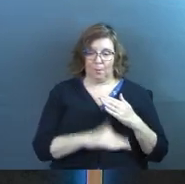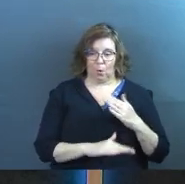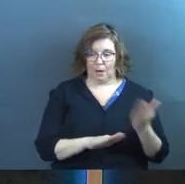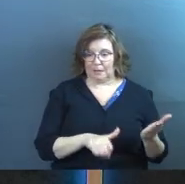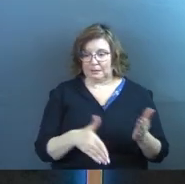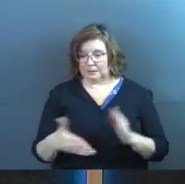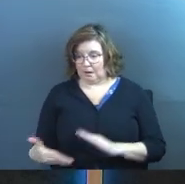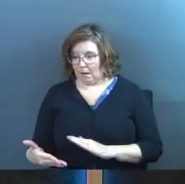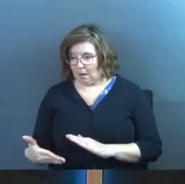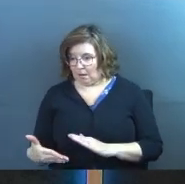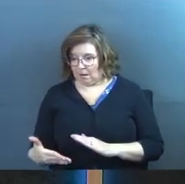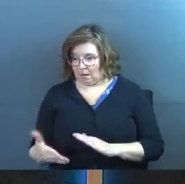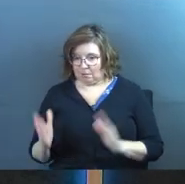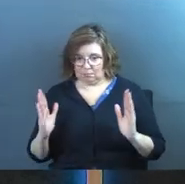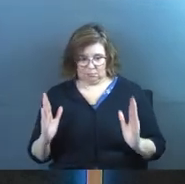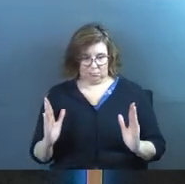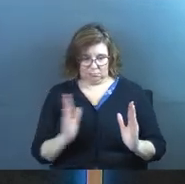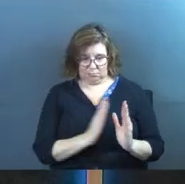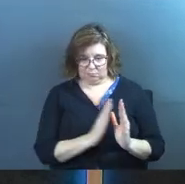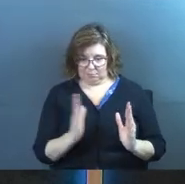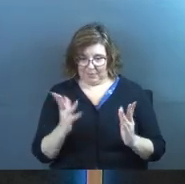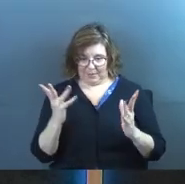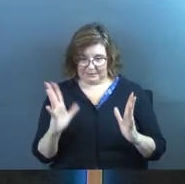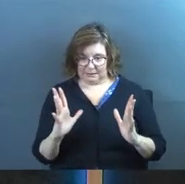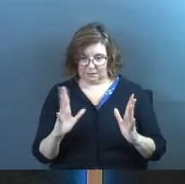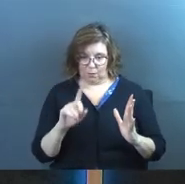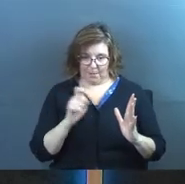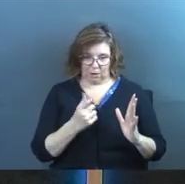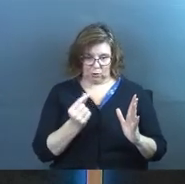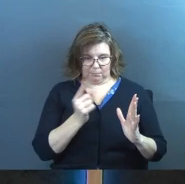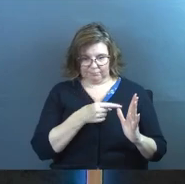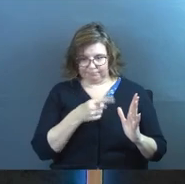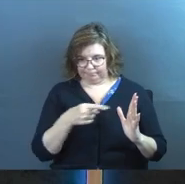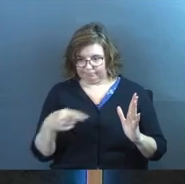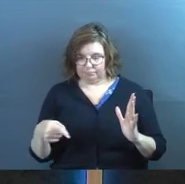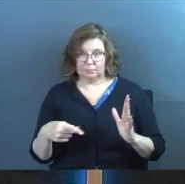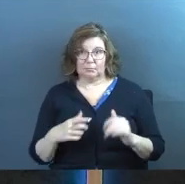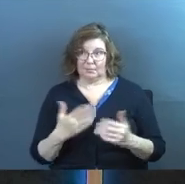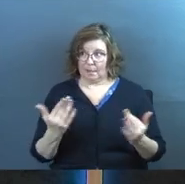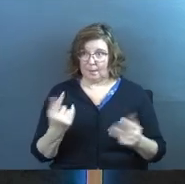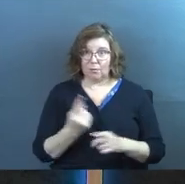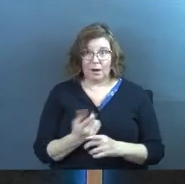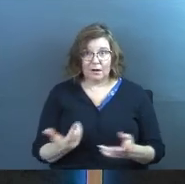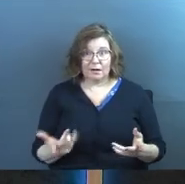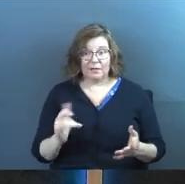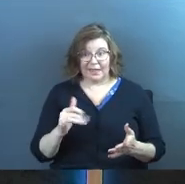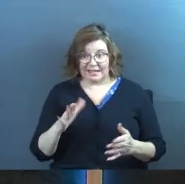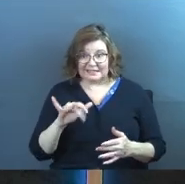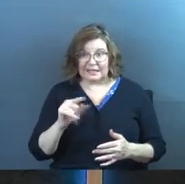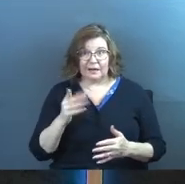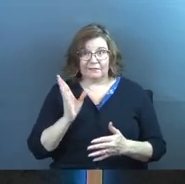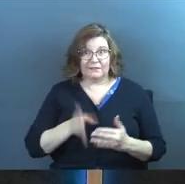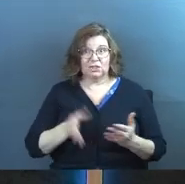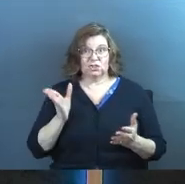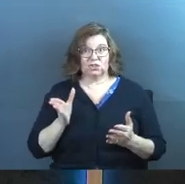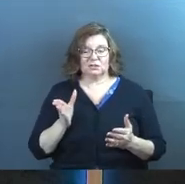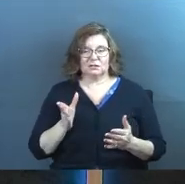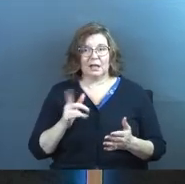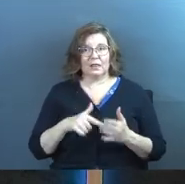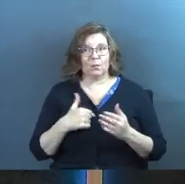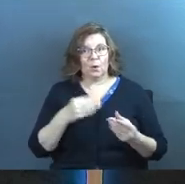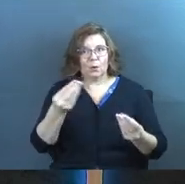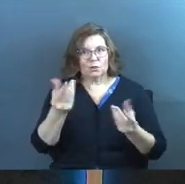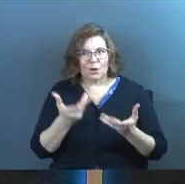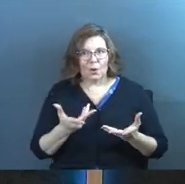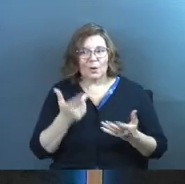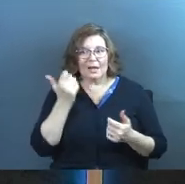we are die, and then we die, and that is it. Come on, somebody. And that is it. And that's what